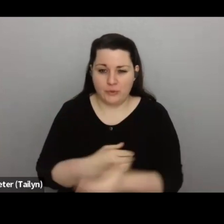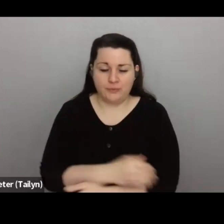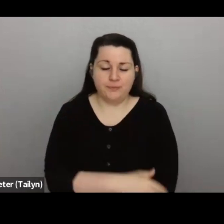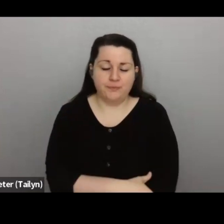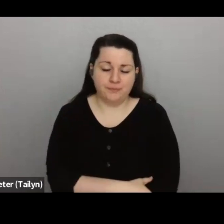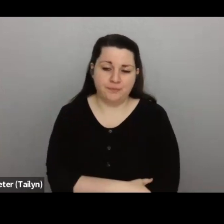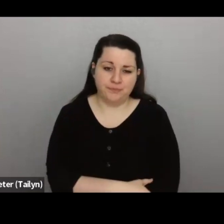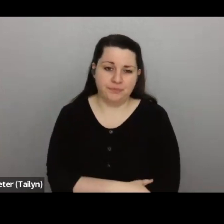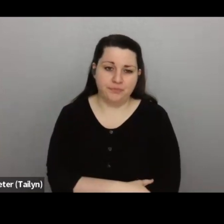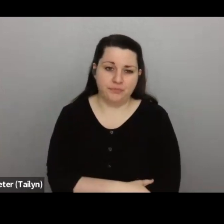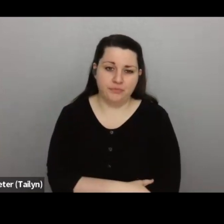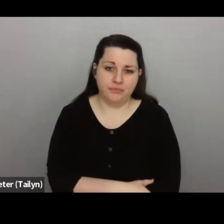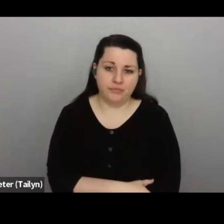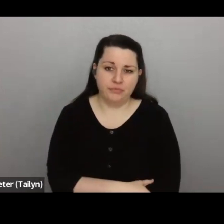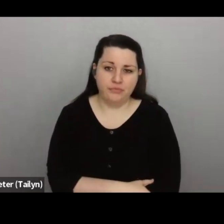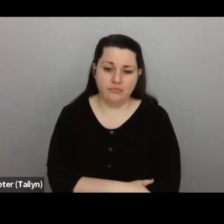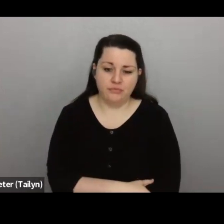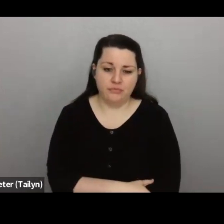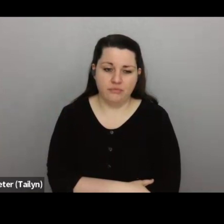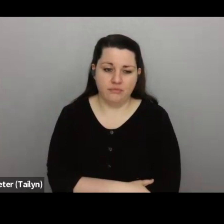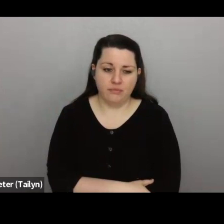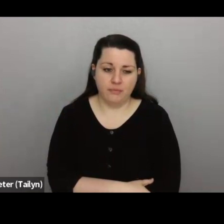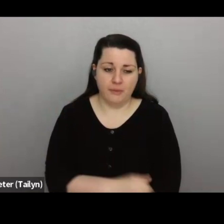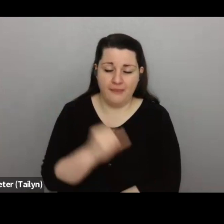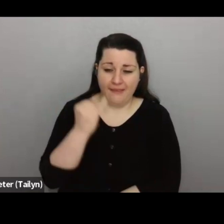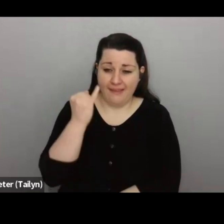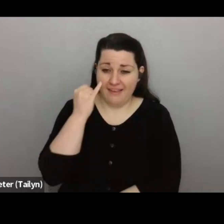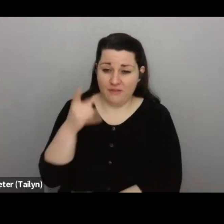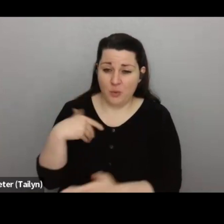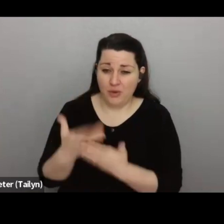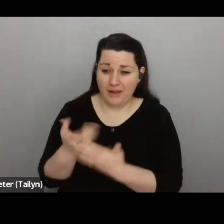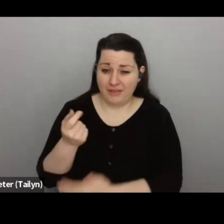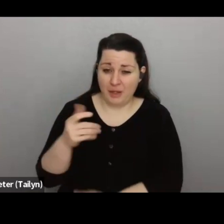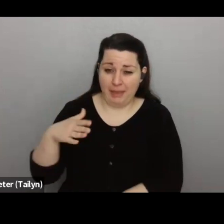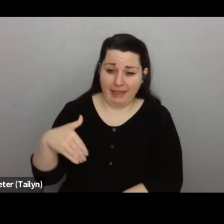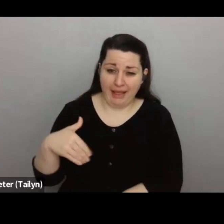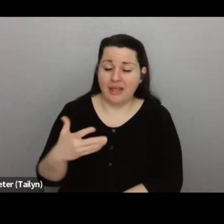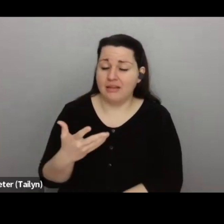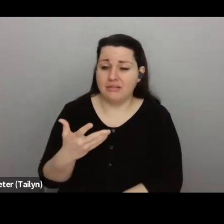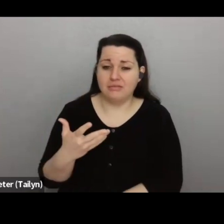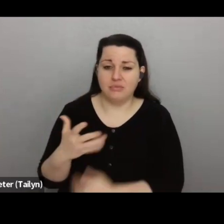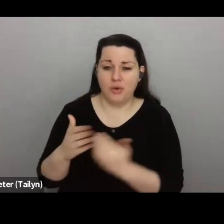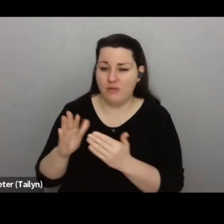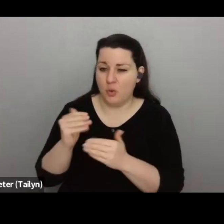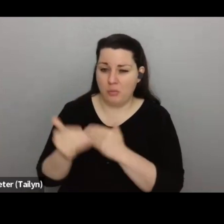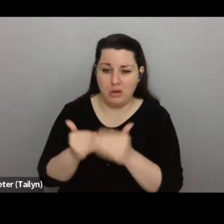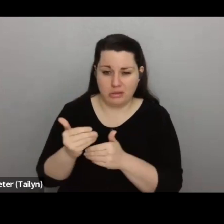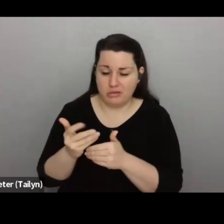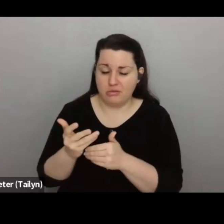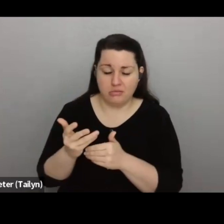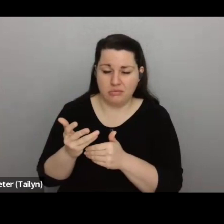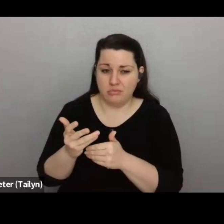And for the people that came in a bit later, wherever you are in your process, whether